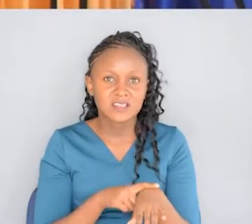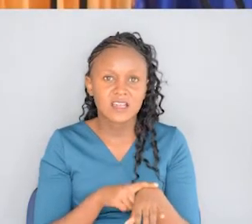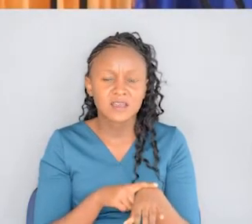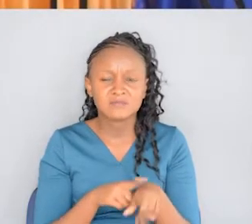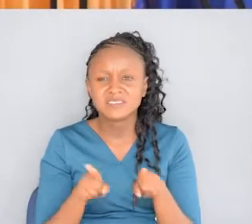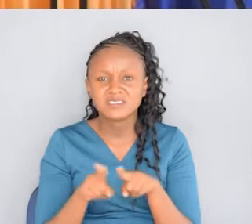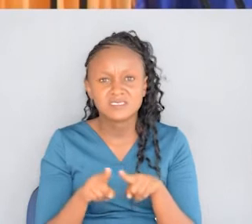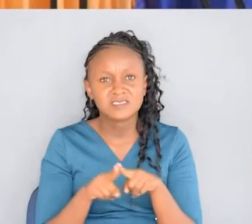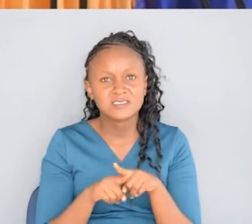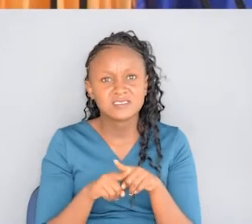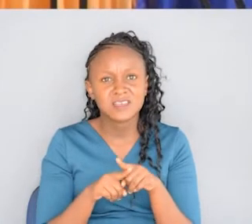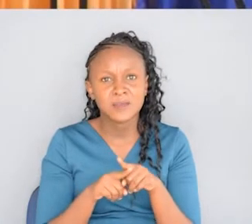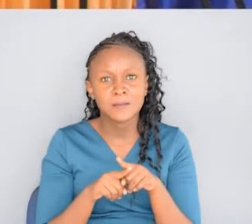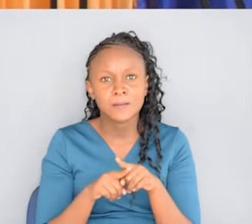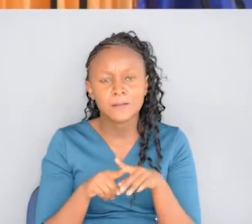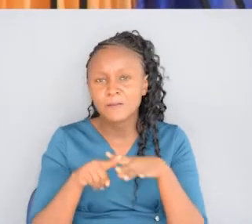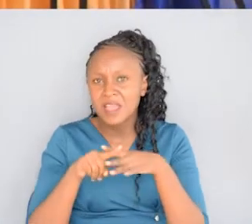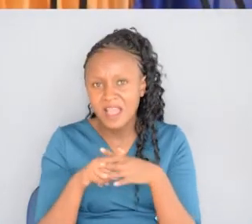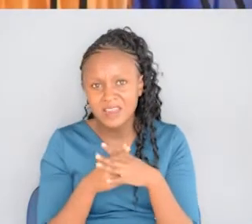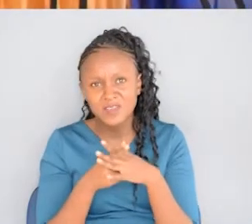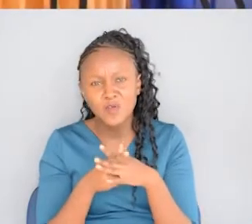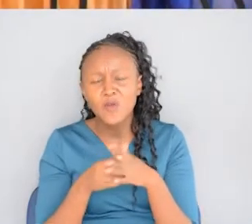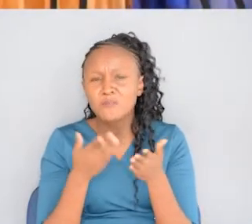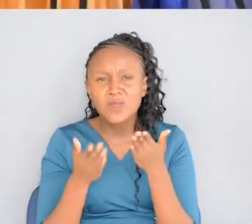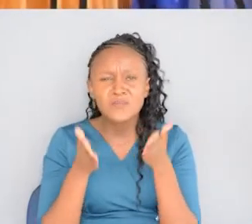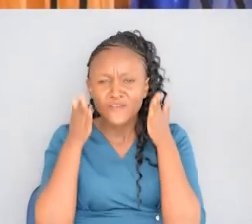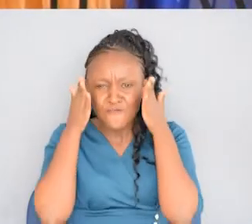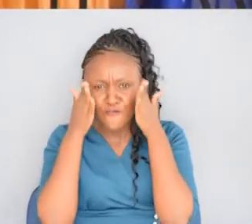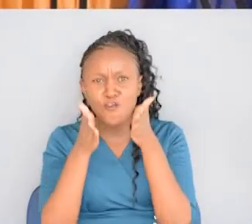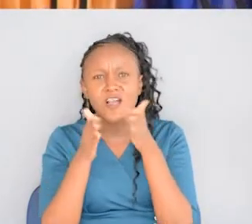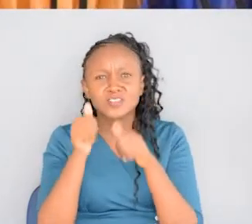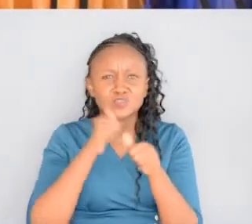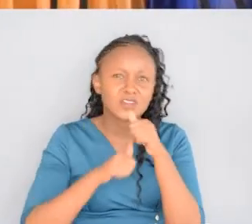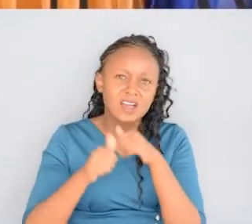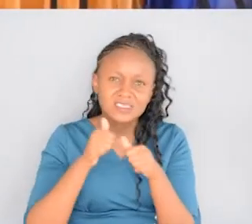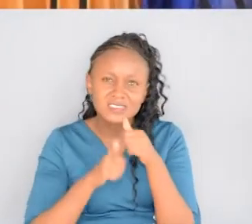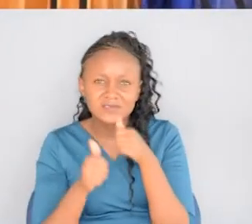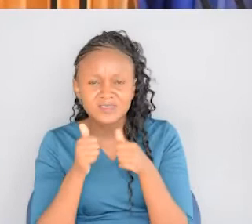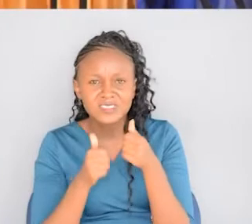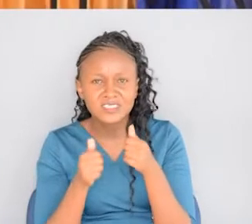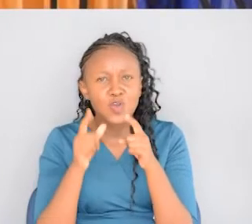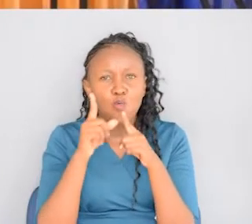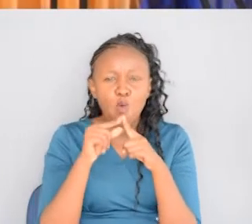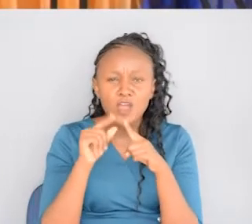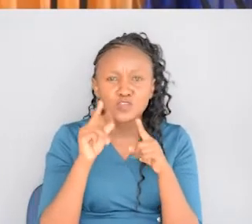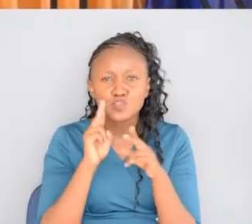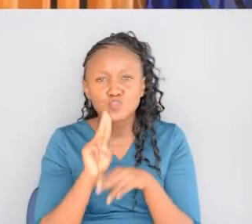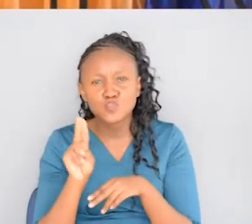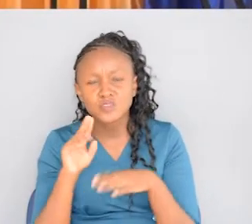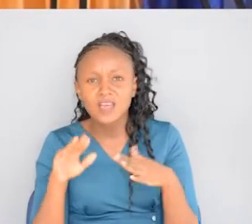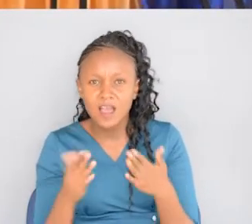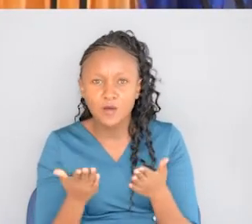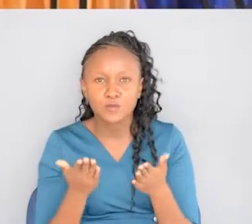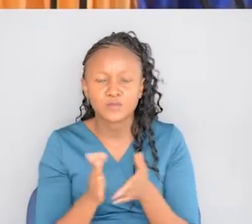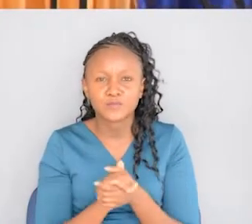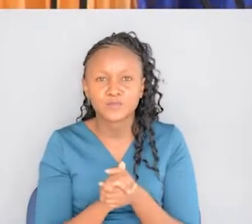become that you are more focused on the activity, you know, the words we are using. We are more focused on the activity of prayer, and we are